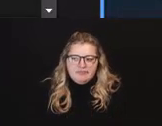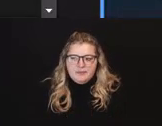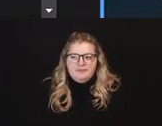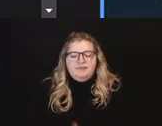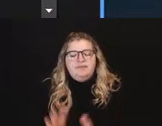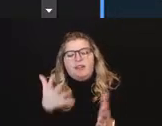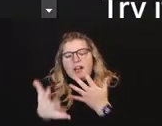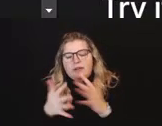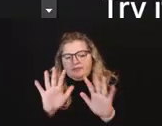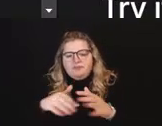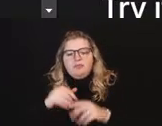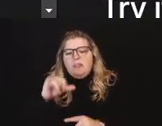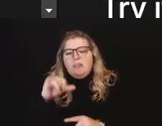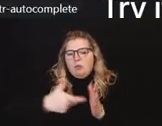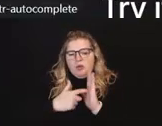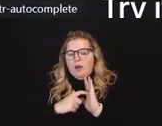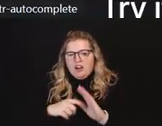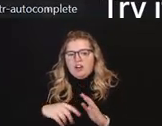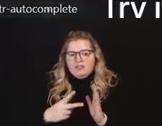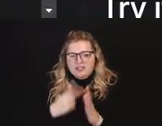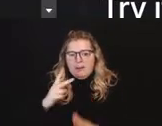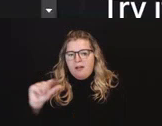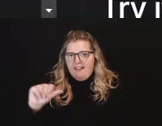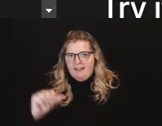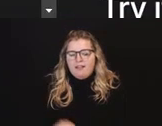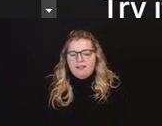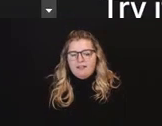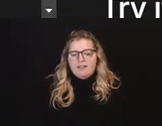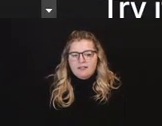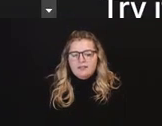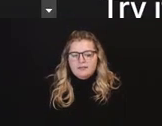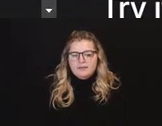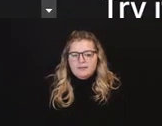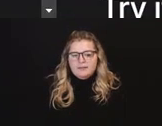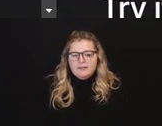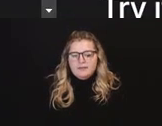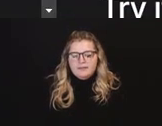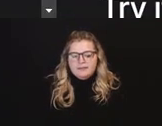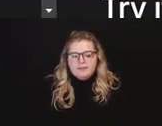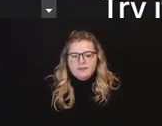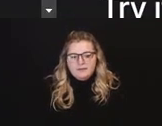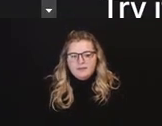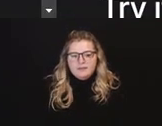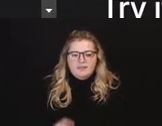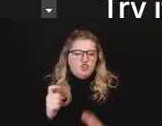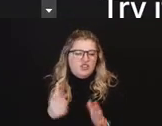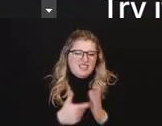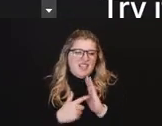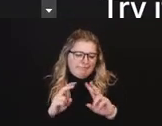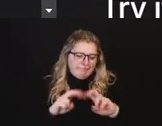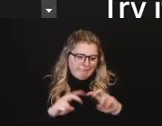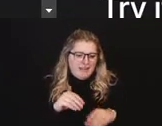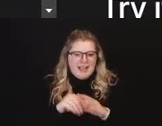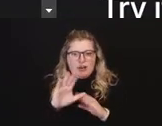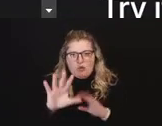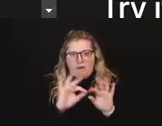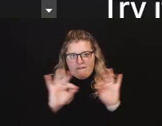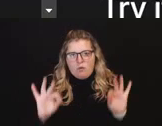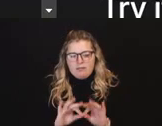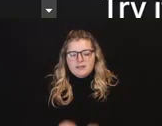Anyway, but that is what's required. It does mean that is what you would look for, is just look for that in your forms.